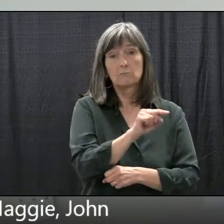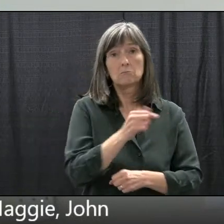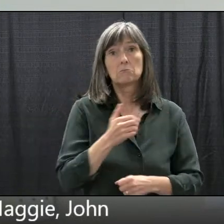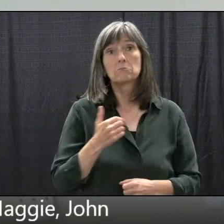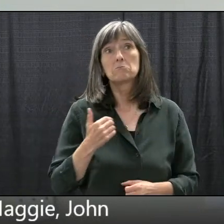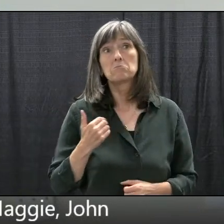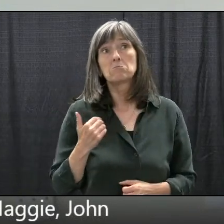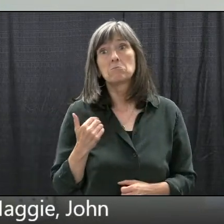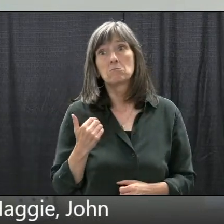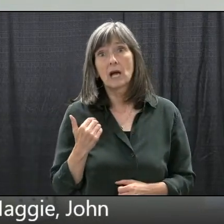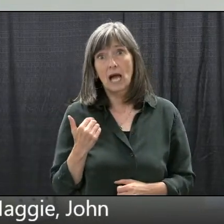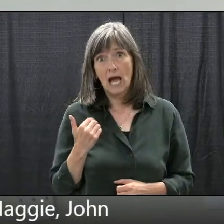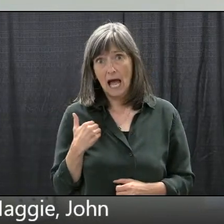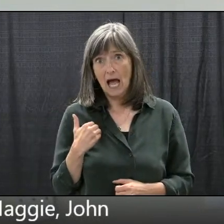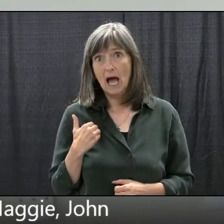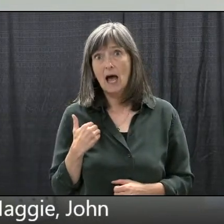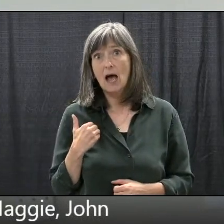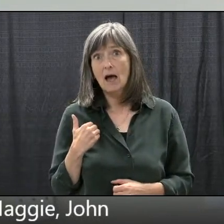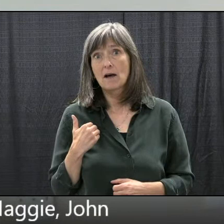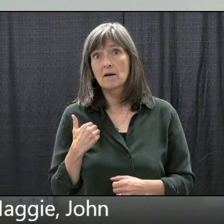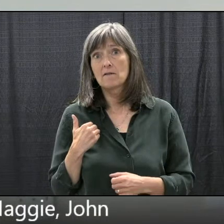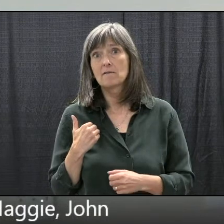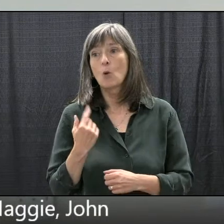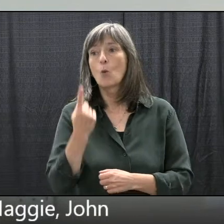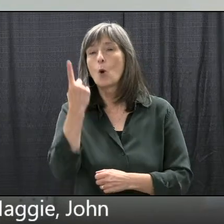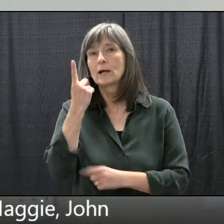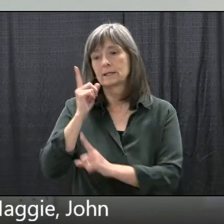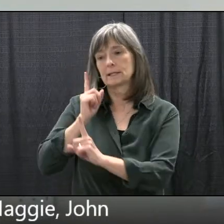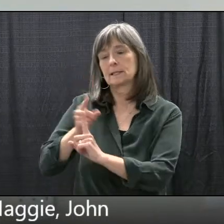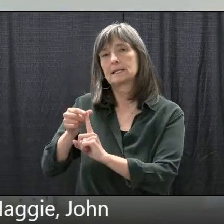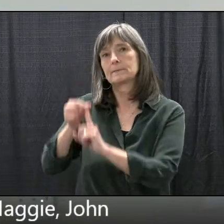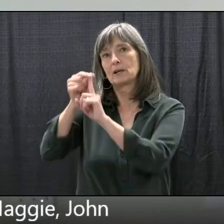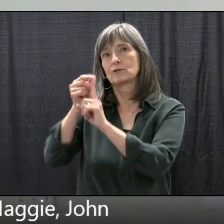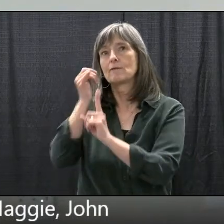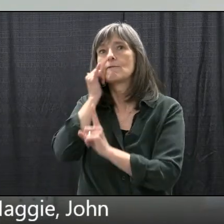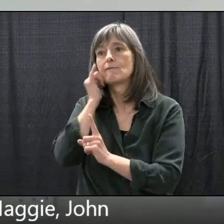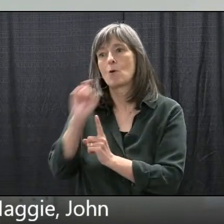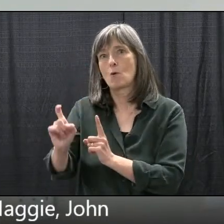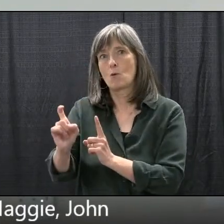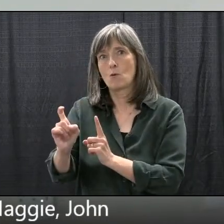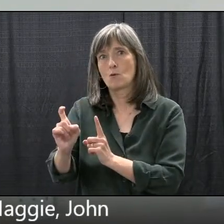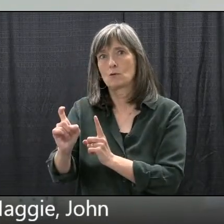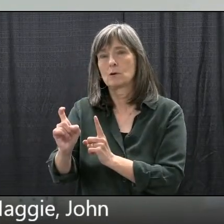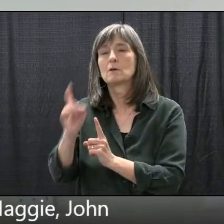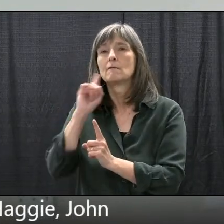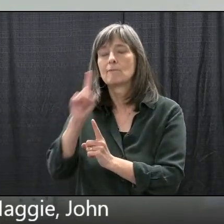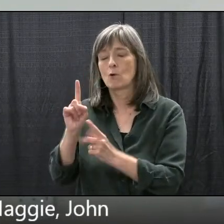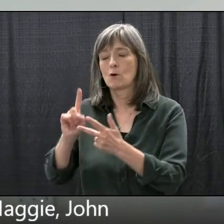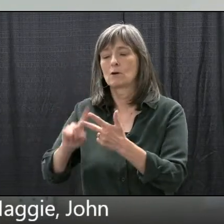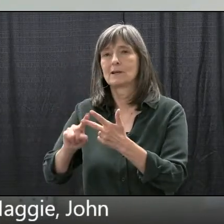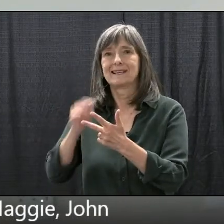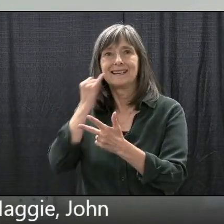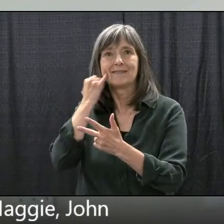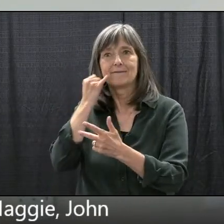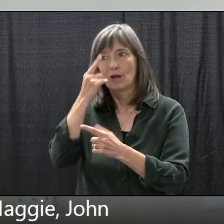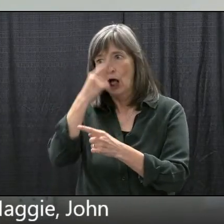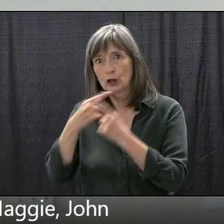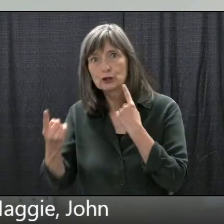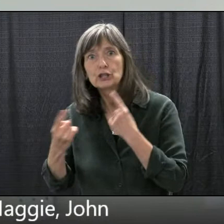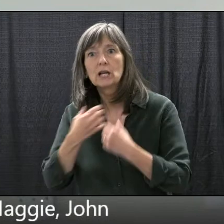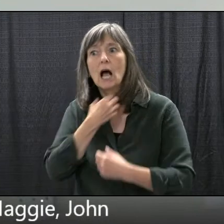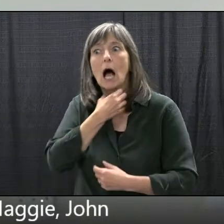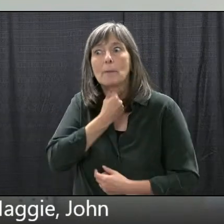a particular telephone line. So if you are known to have either anaphylaxis